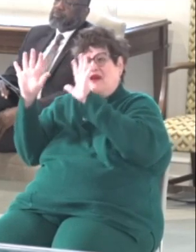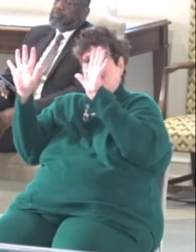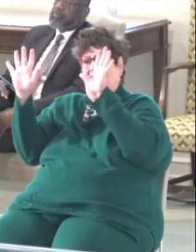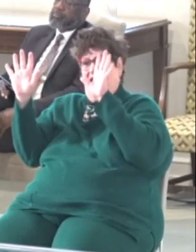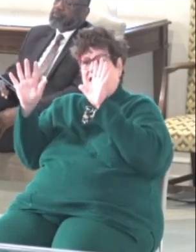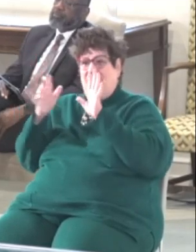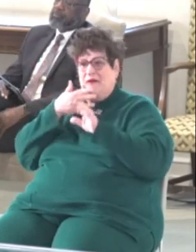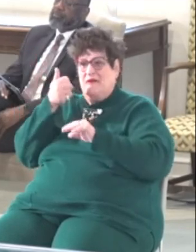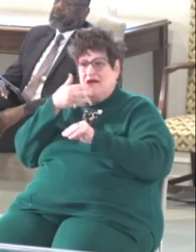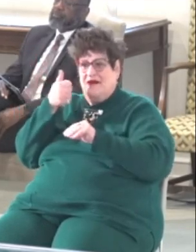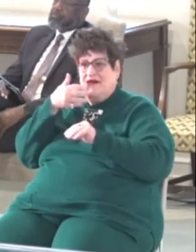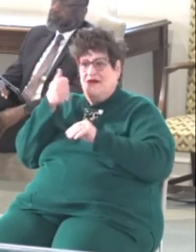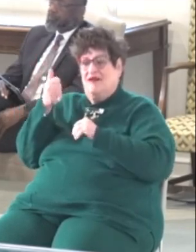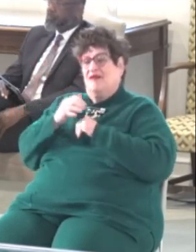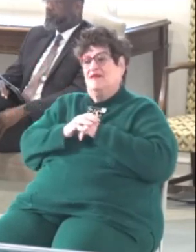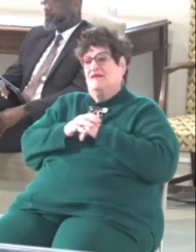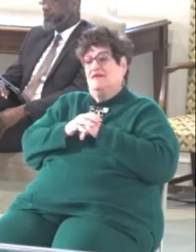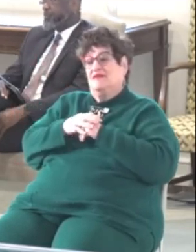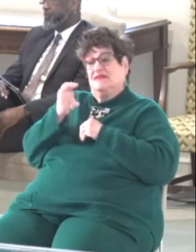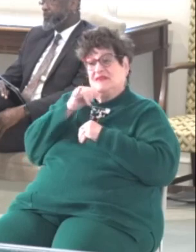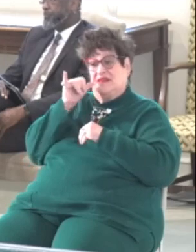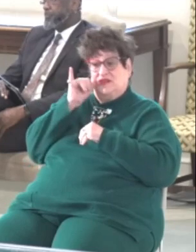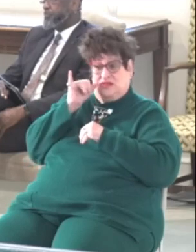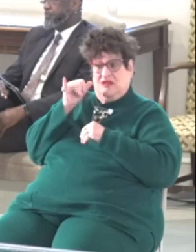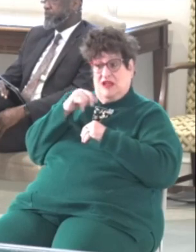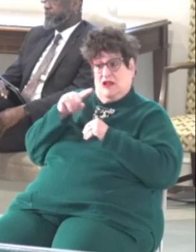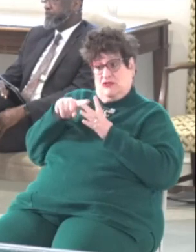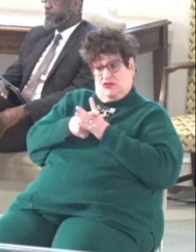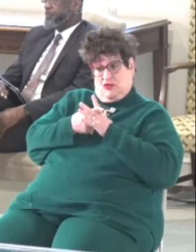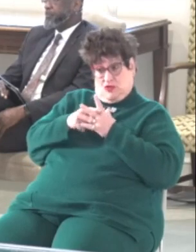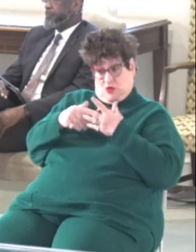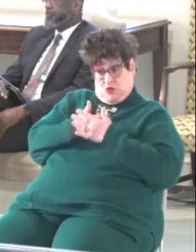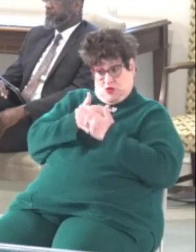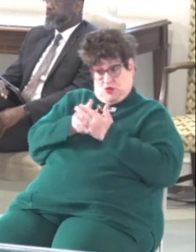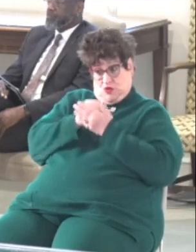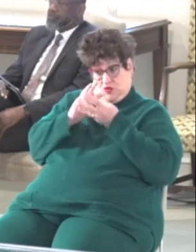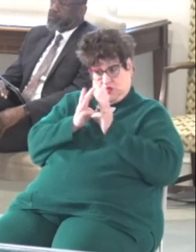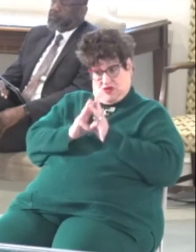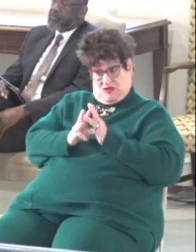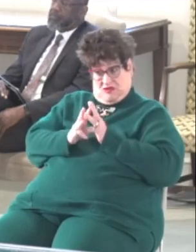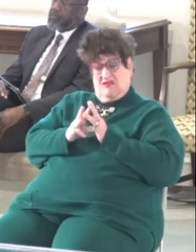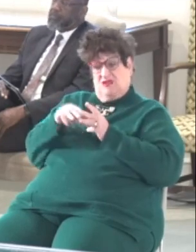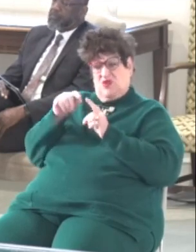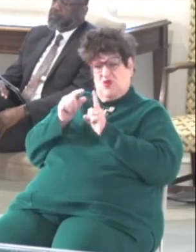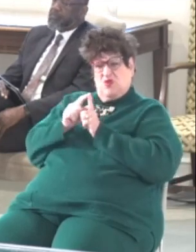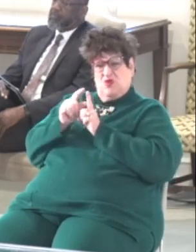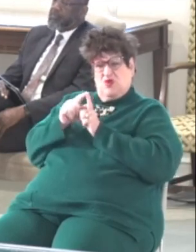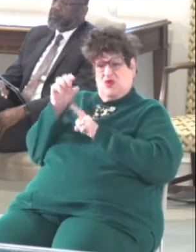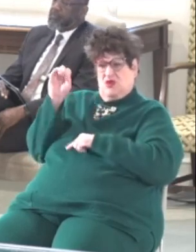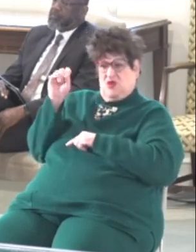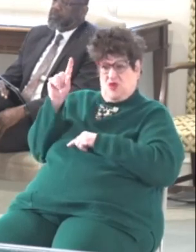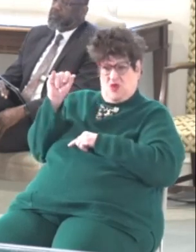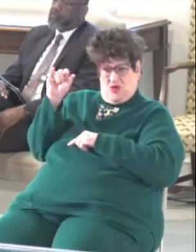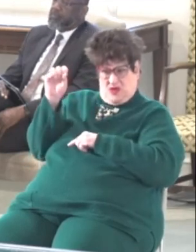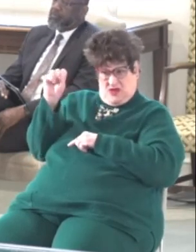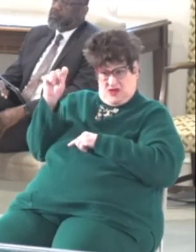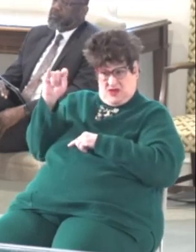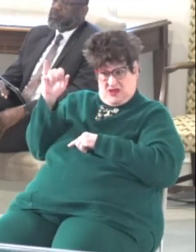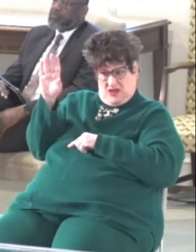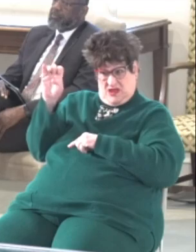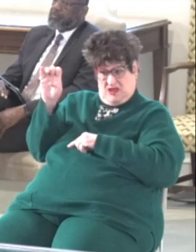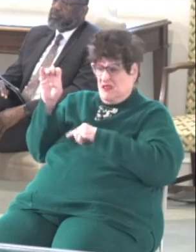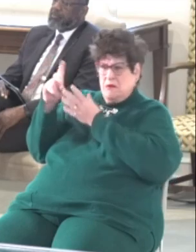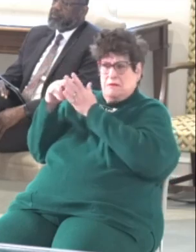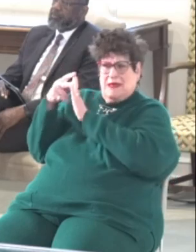winter solstice was yesterday. The word solstice, derived from the Latin, literally means sun stand